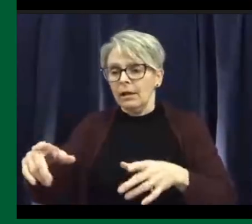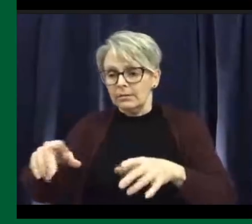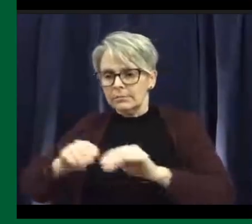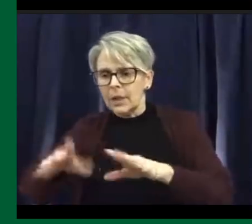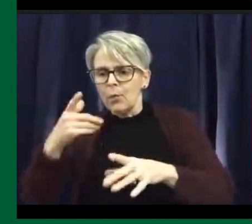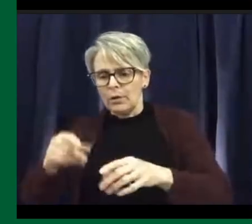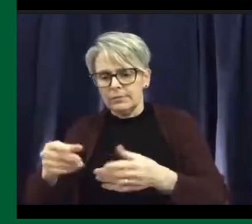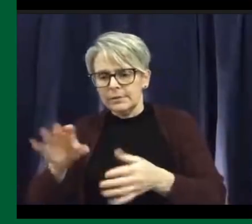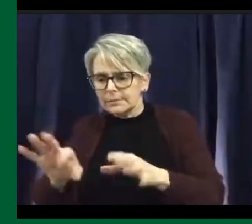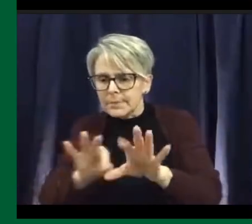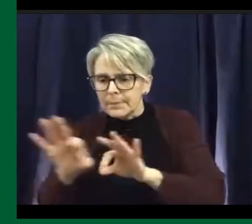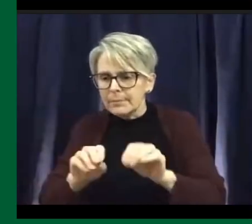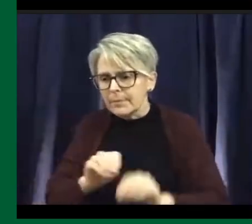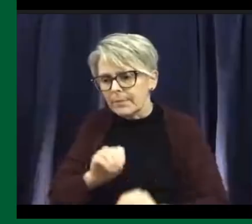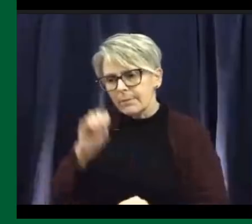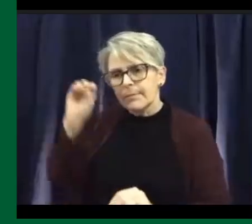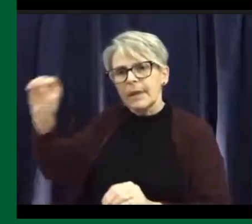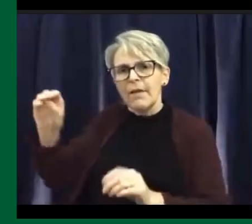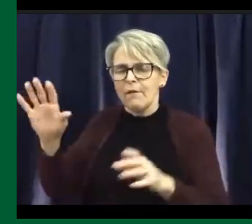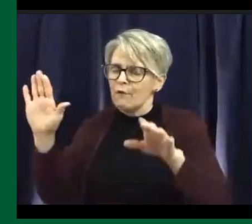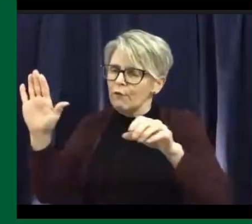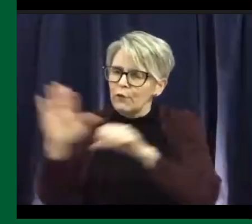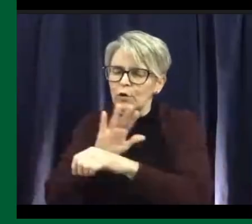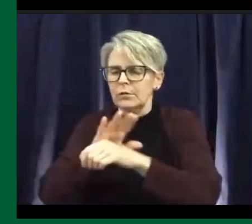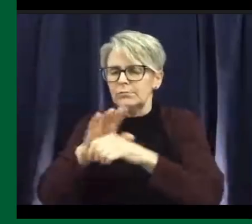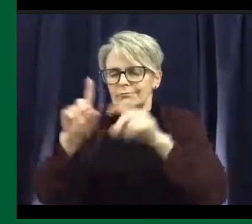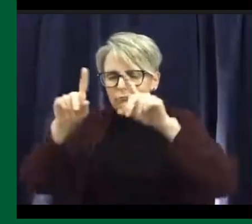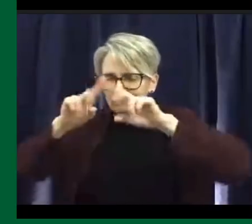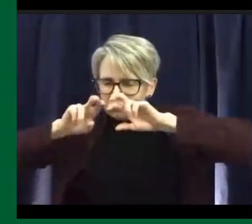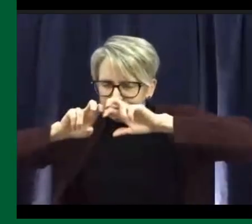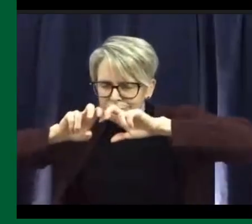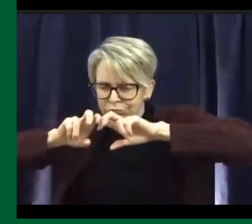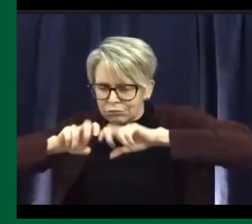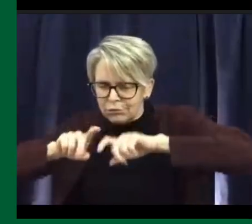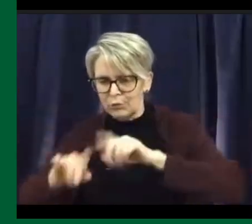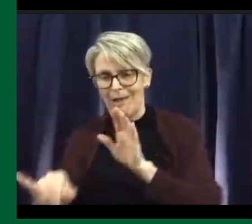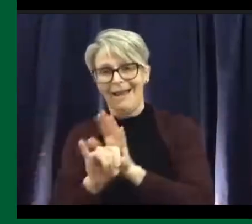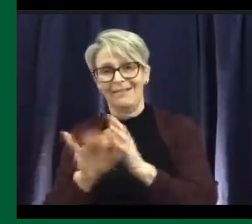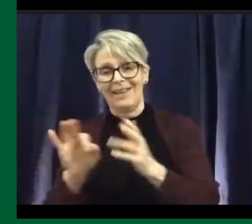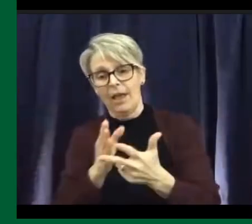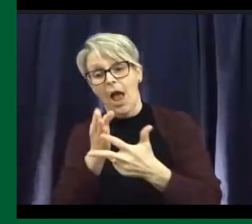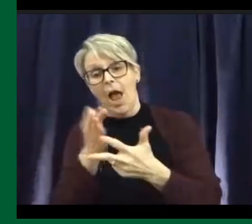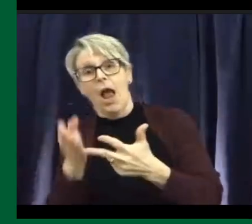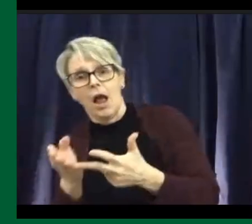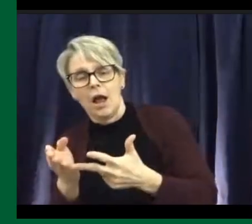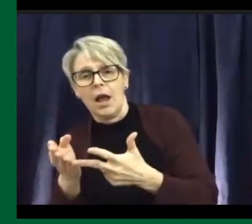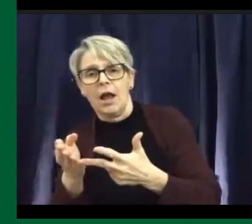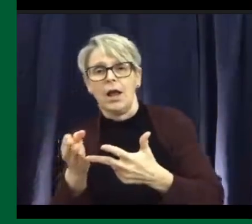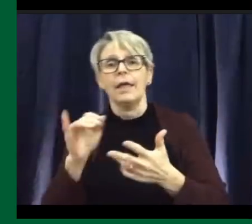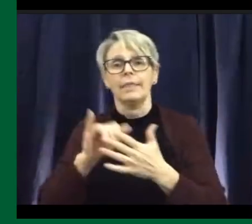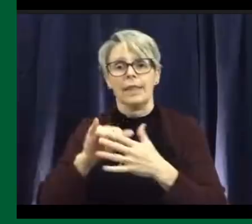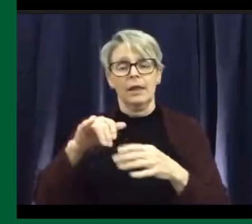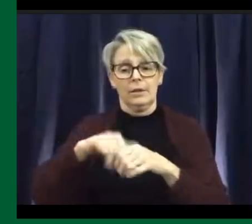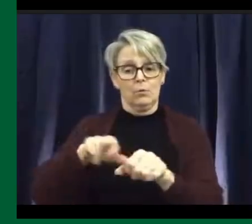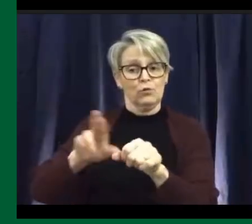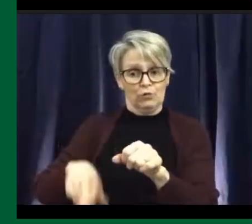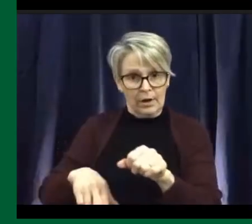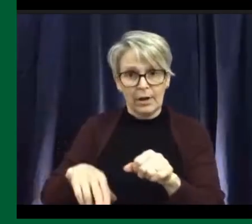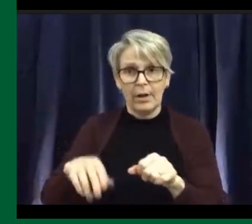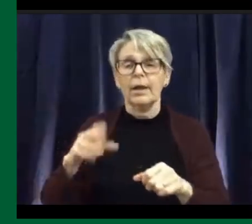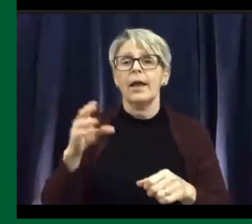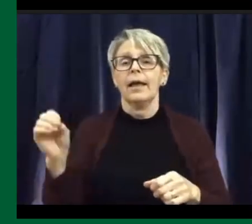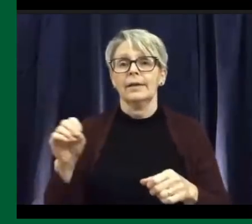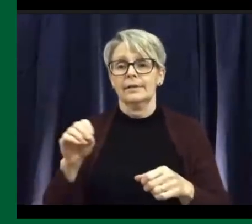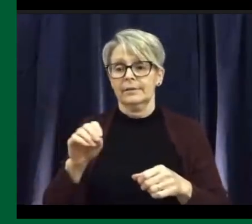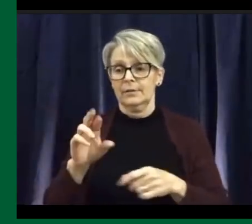for whole genome sequencing, so that's happening right away with any outbreaks in Regina. And the rates that have been reported on the higher